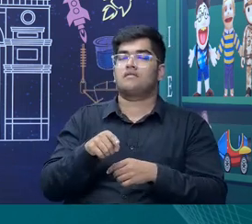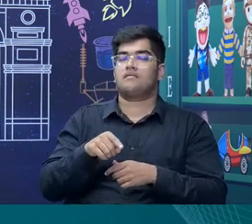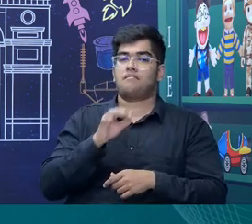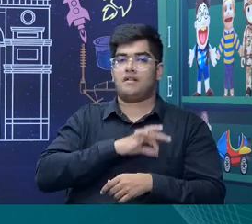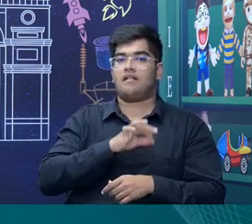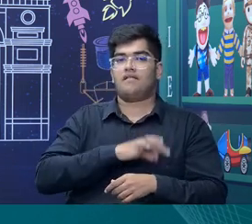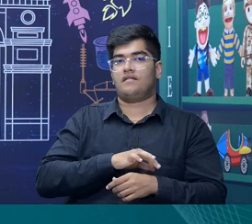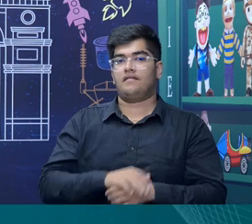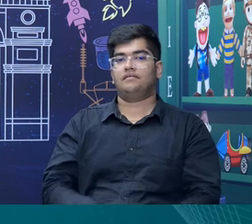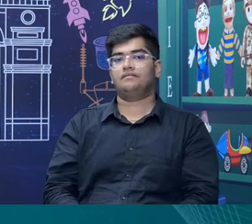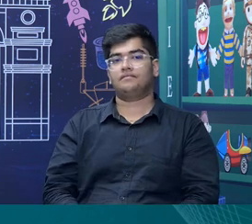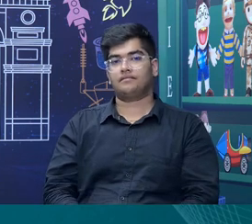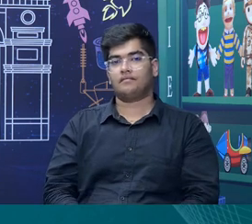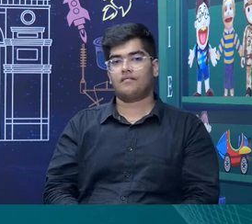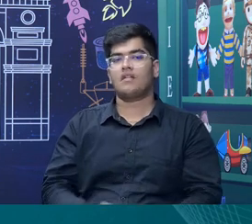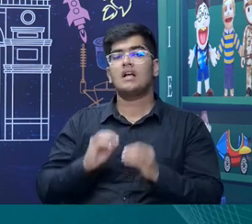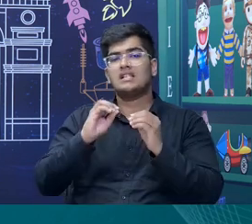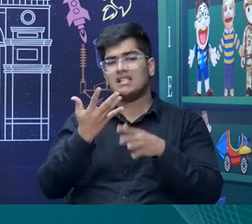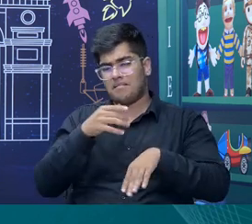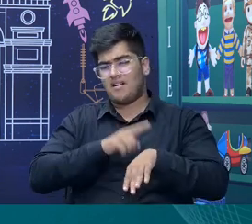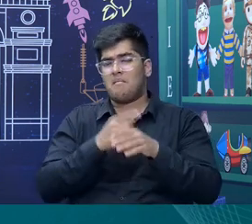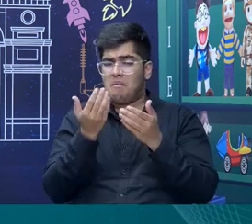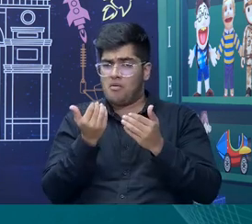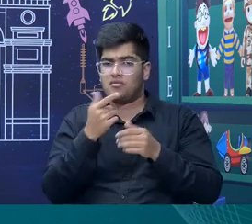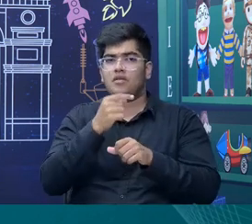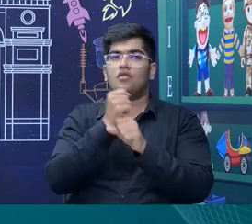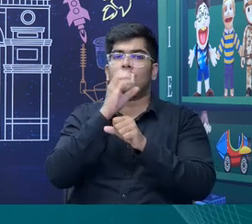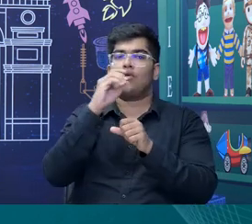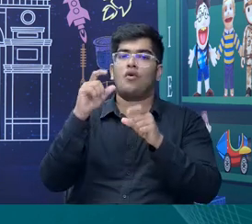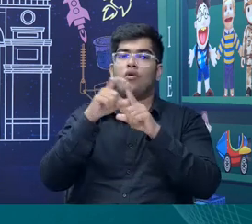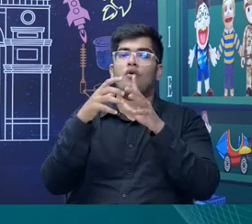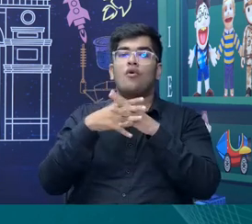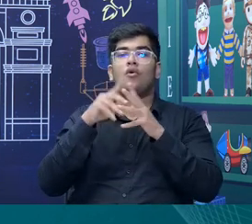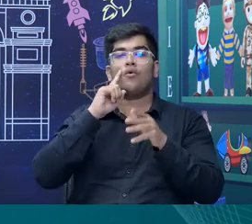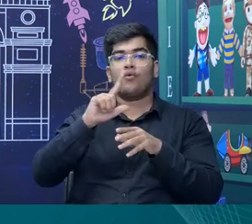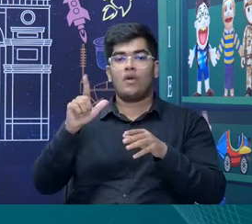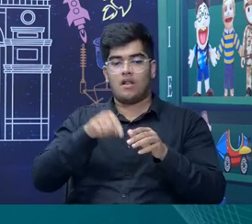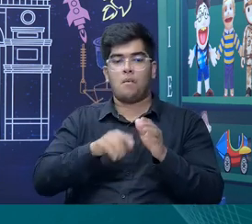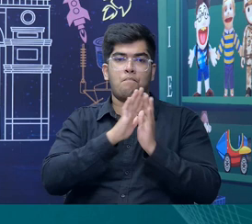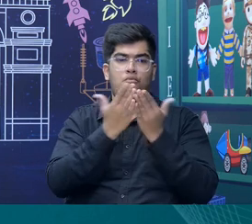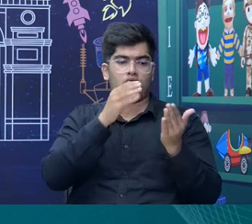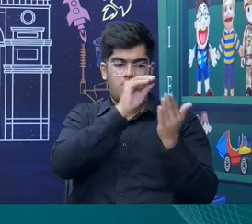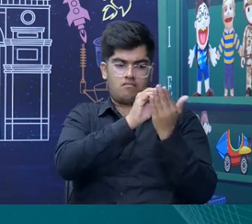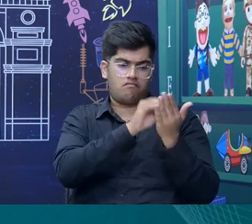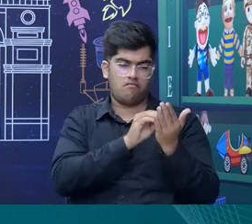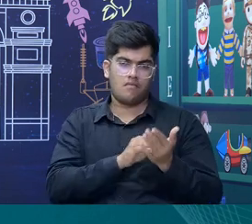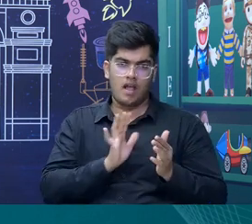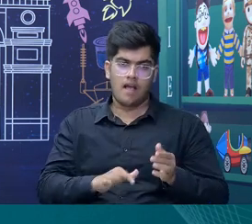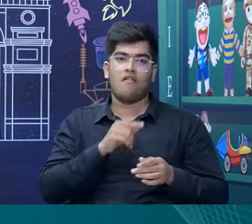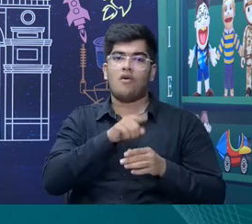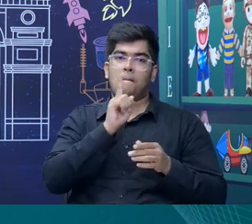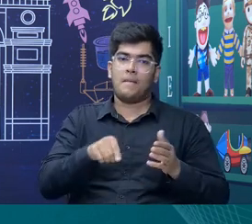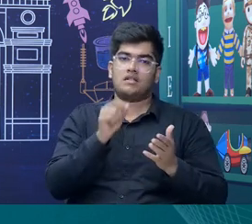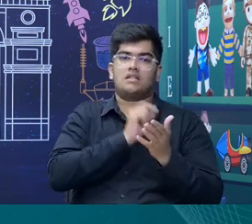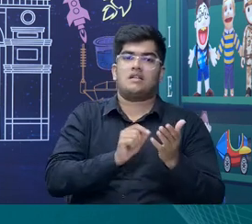ratio sometimes it may be possible that Goodwill may be appearing in the books then we have to